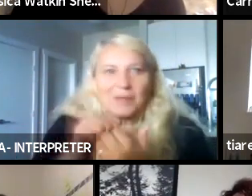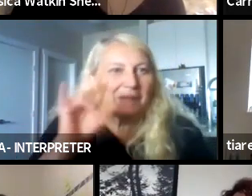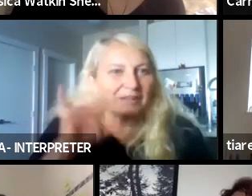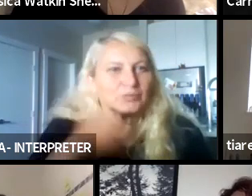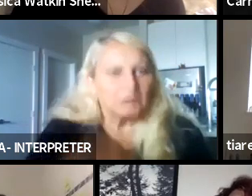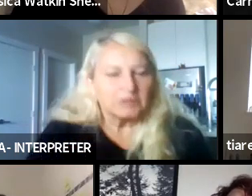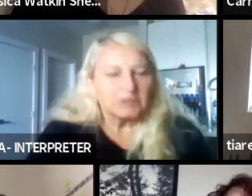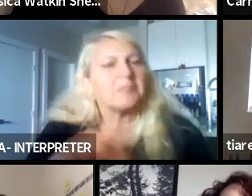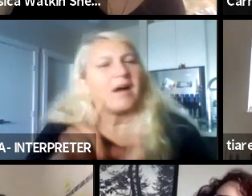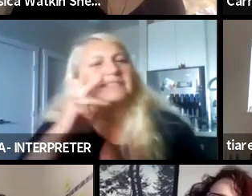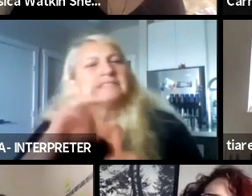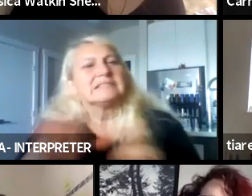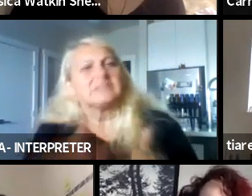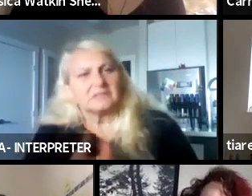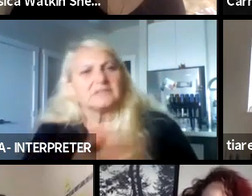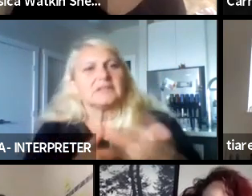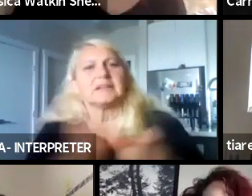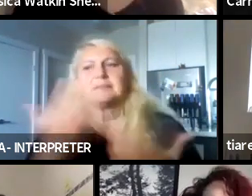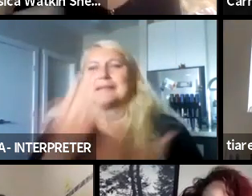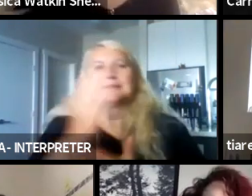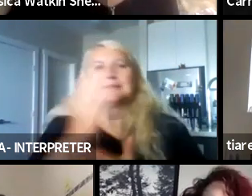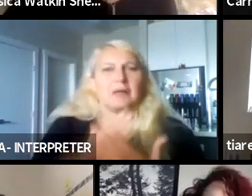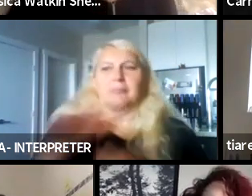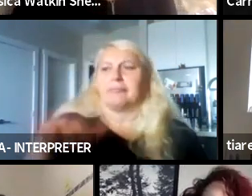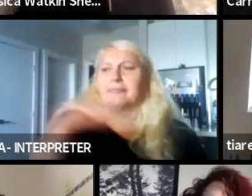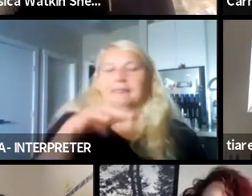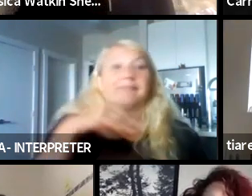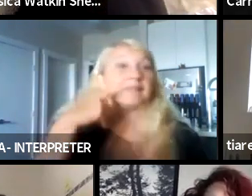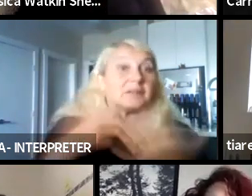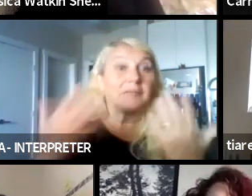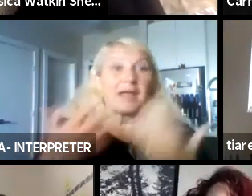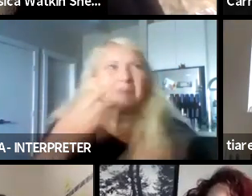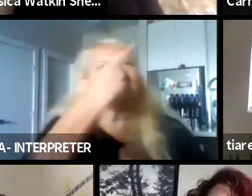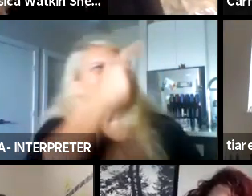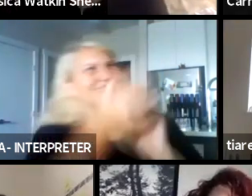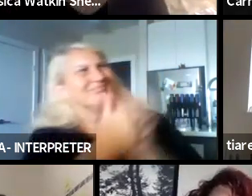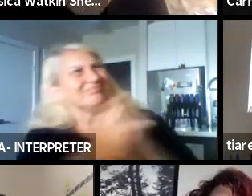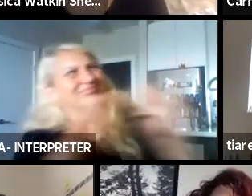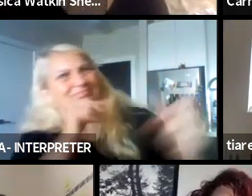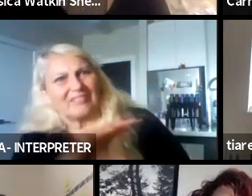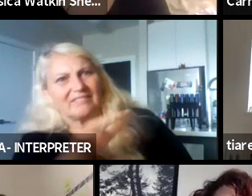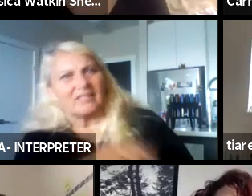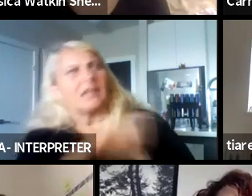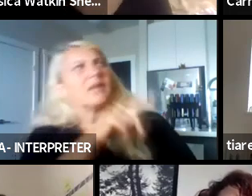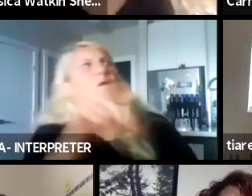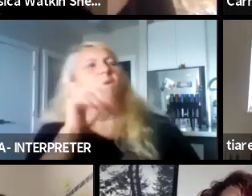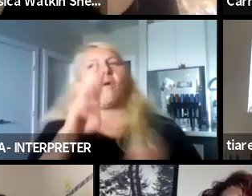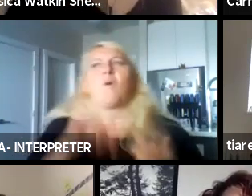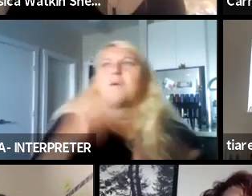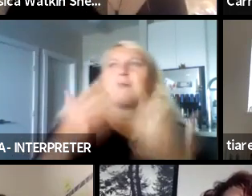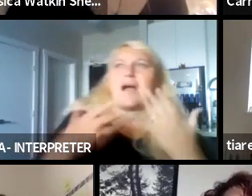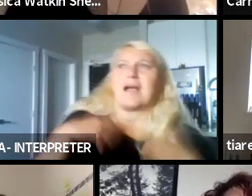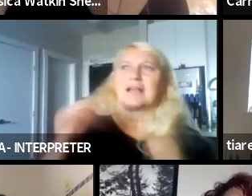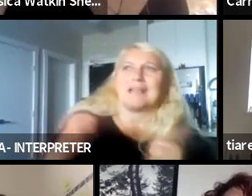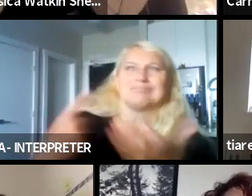not have competencies in either accessible practice or even just digital meeting practice. So maybe some of us can speak to